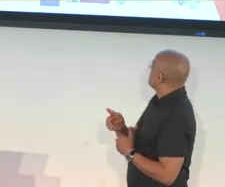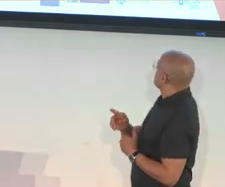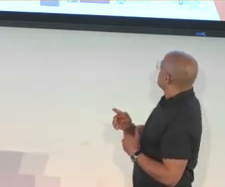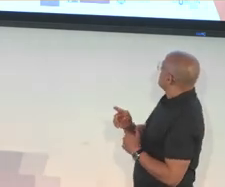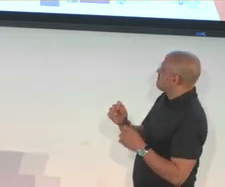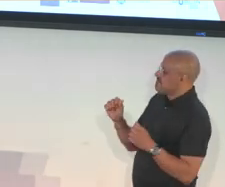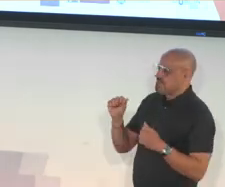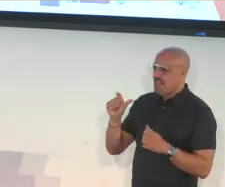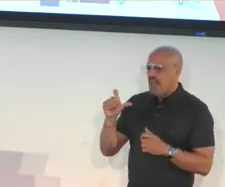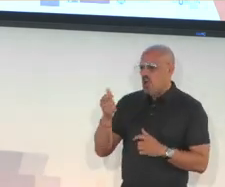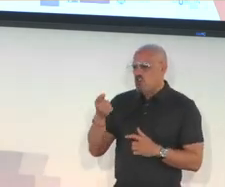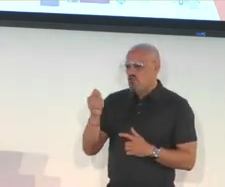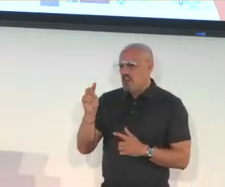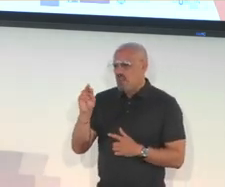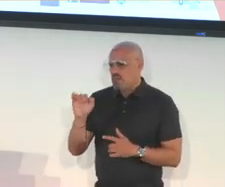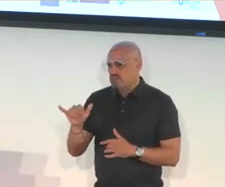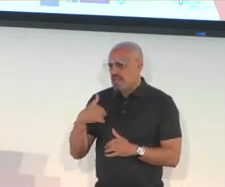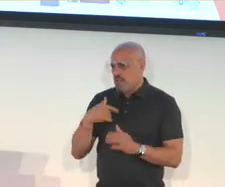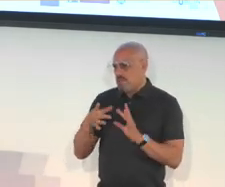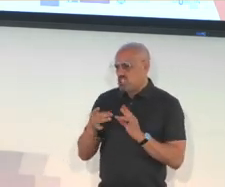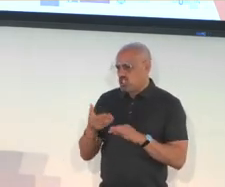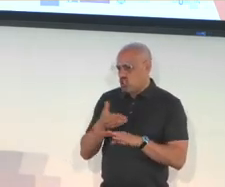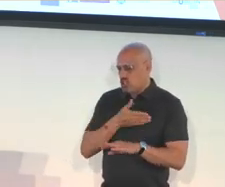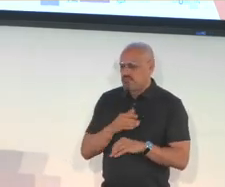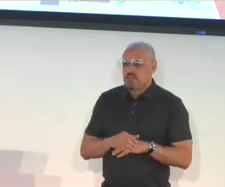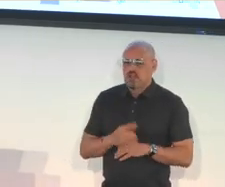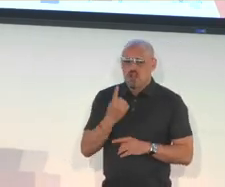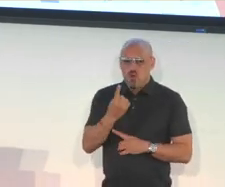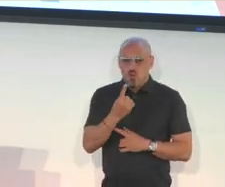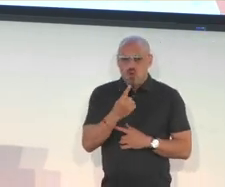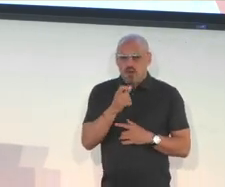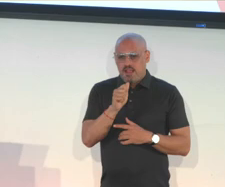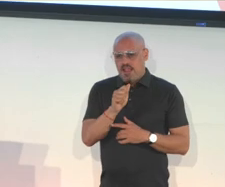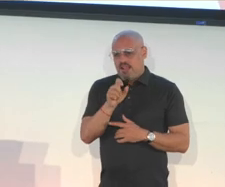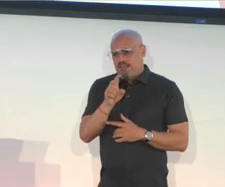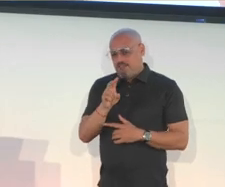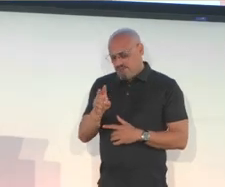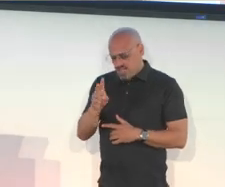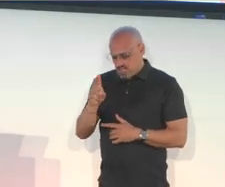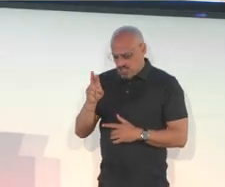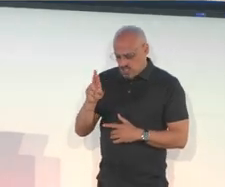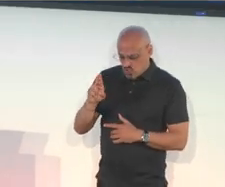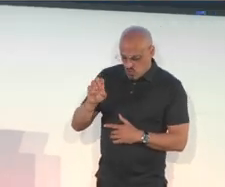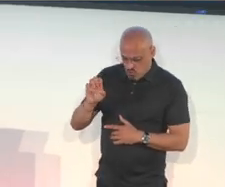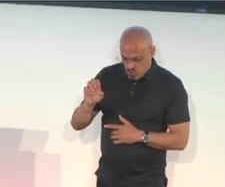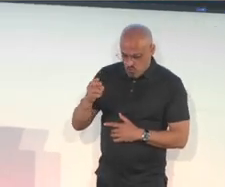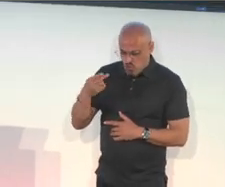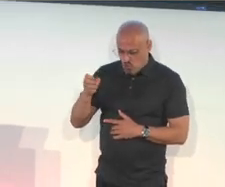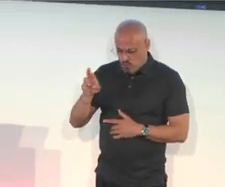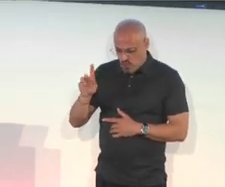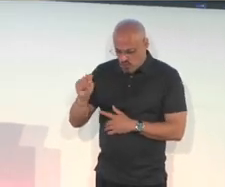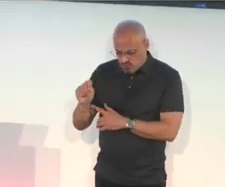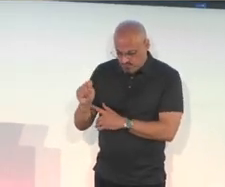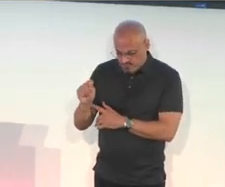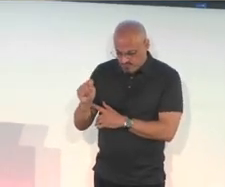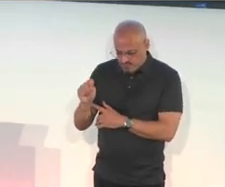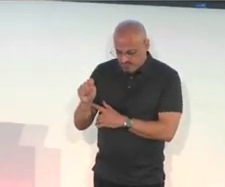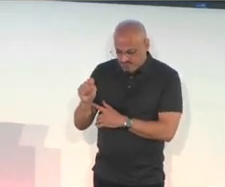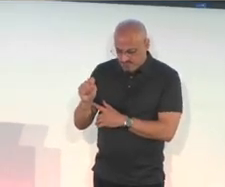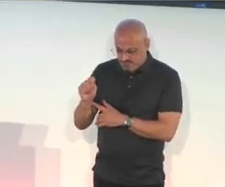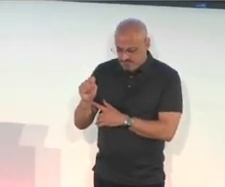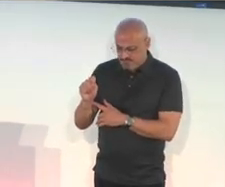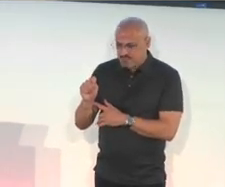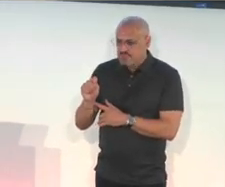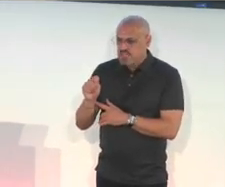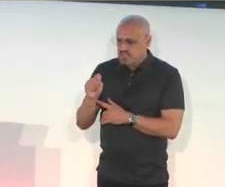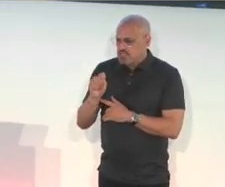algorithms that I mentioned earlier. One of them is called AV Huber. It's a self-supervised